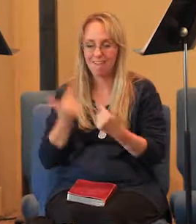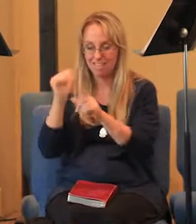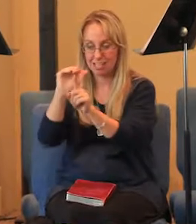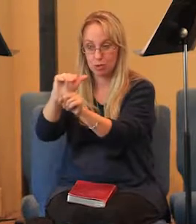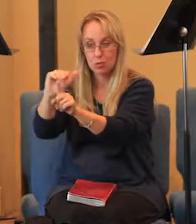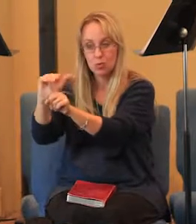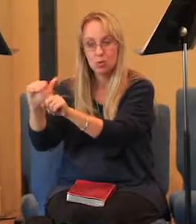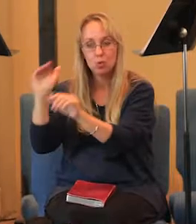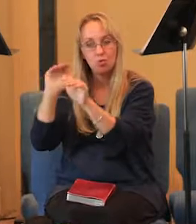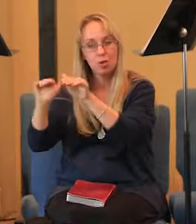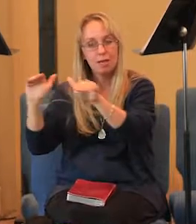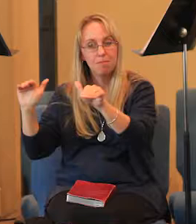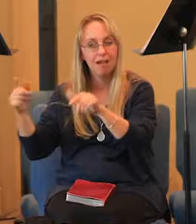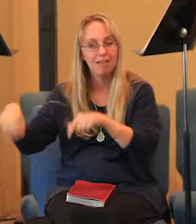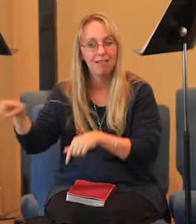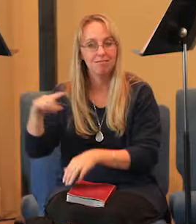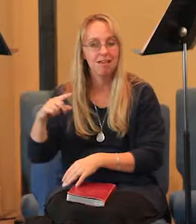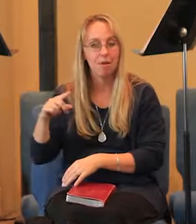remind them